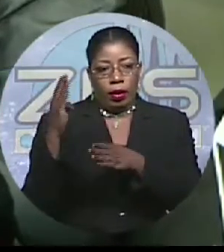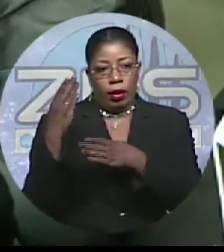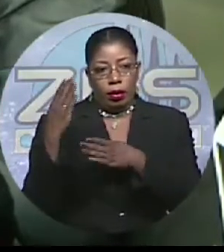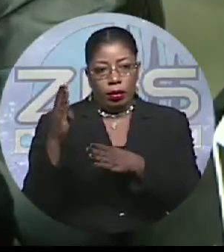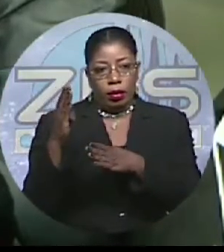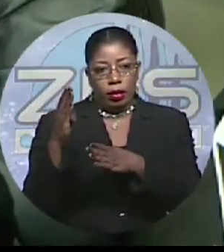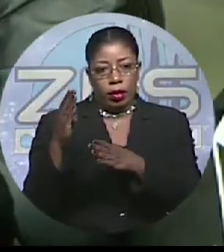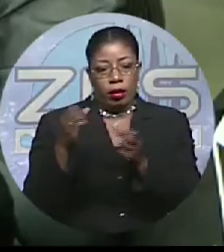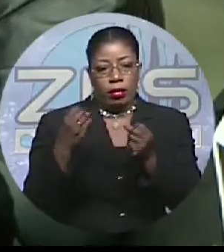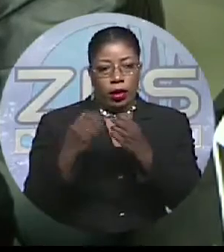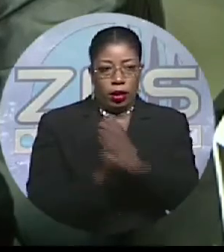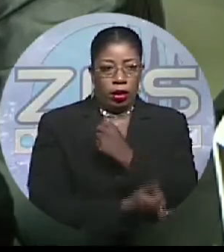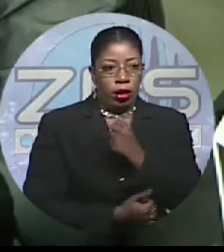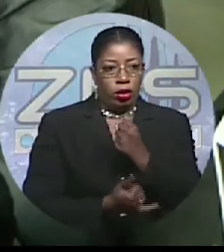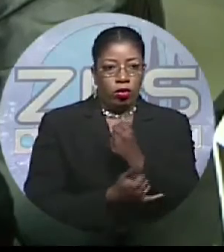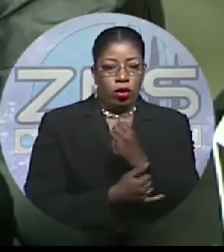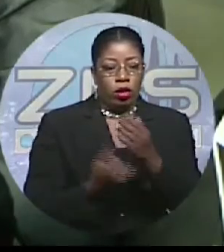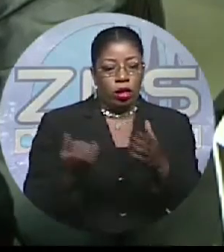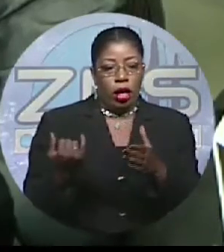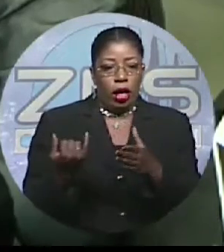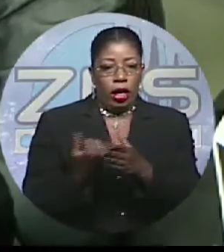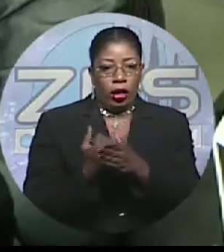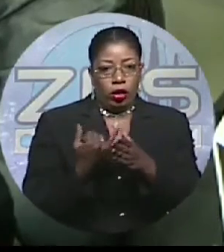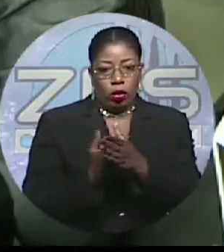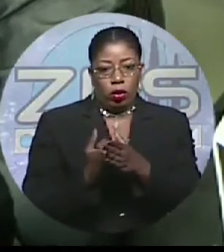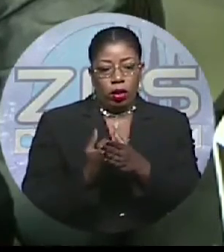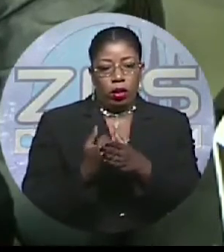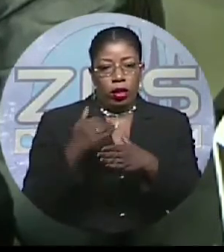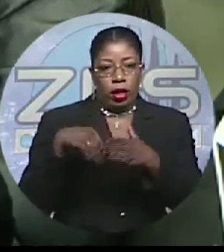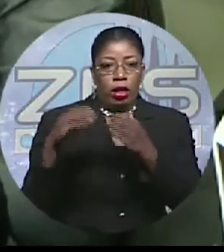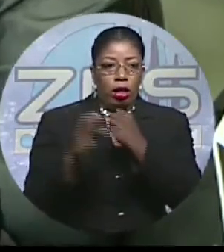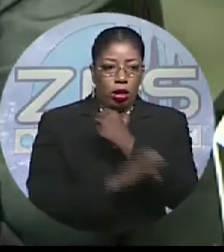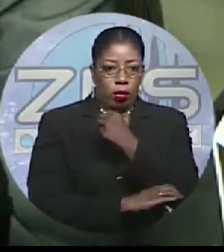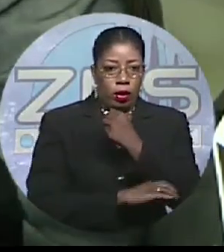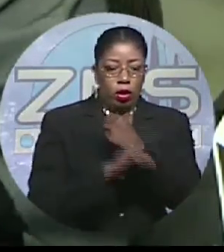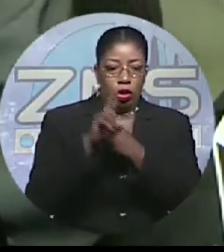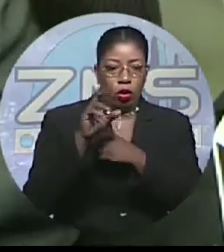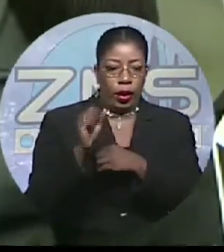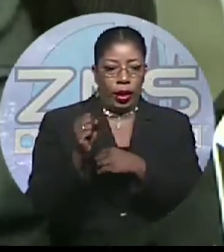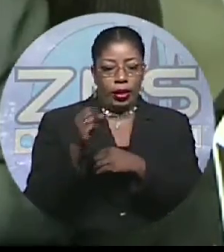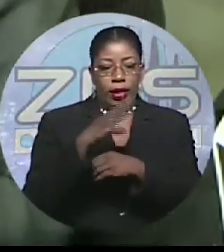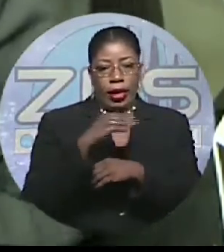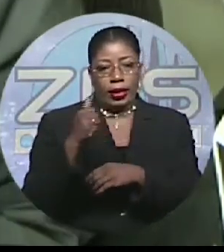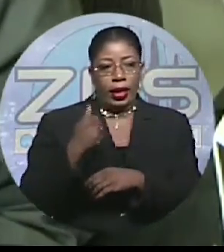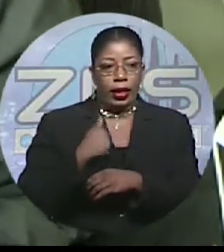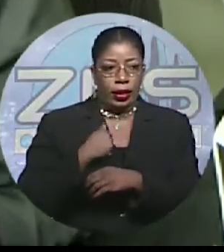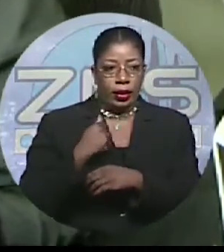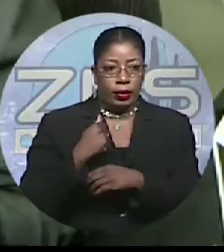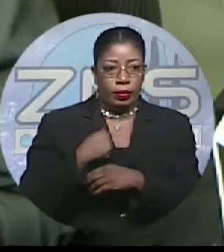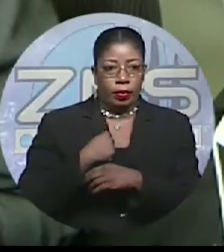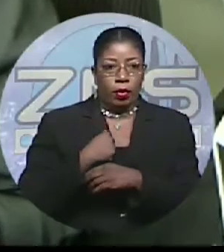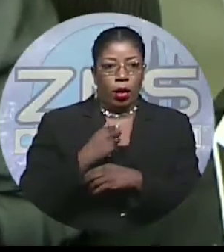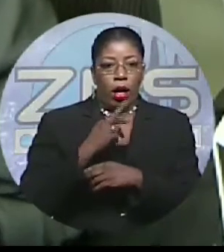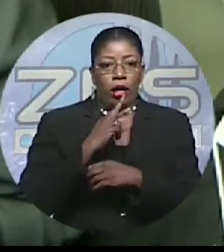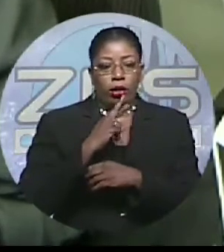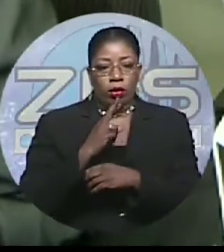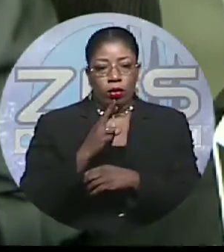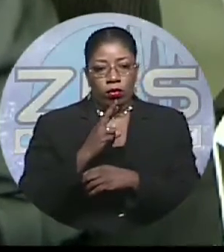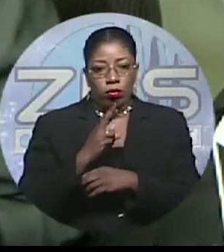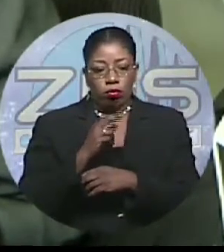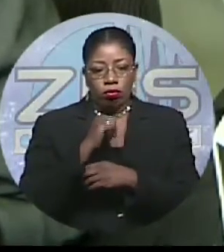and most countries, including those of the Caribbean, United States, and Canada, are not